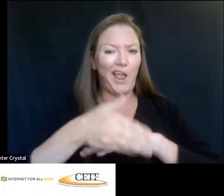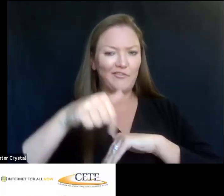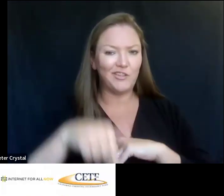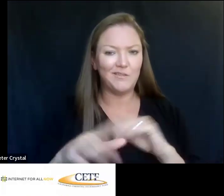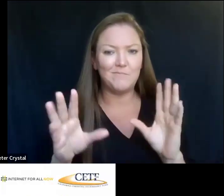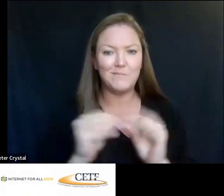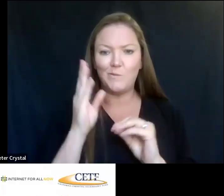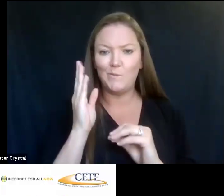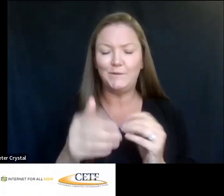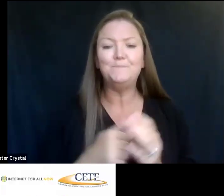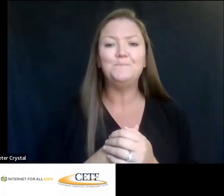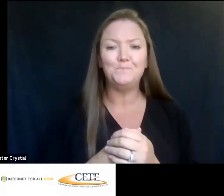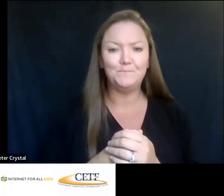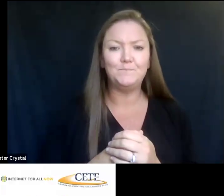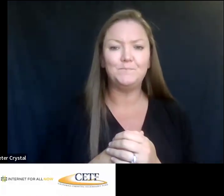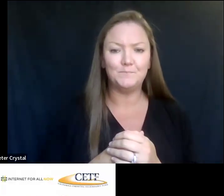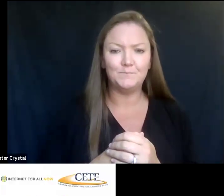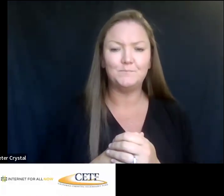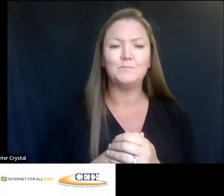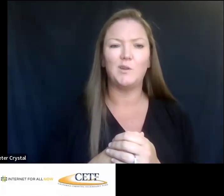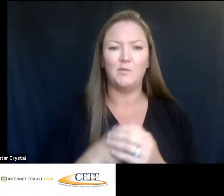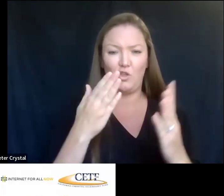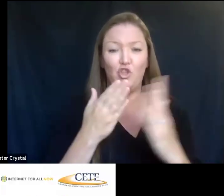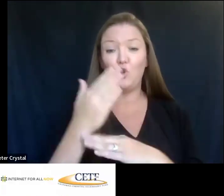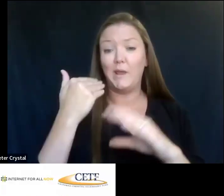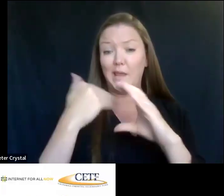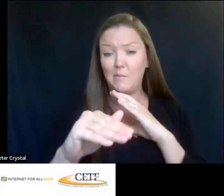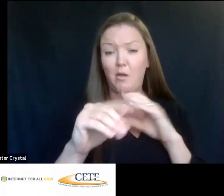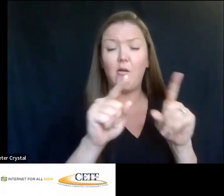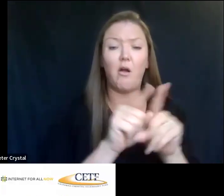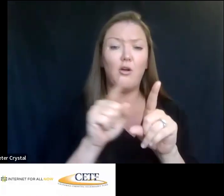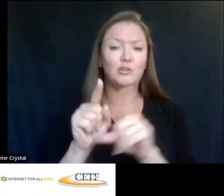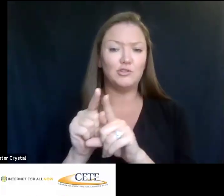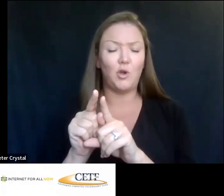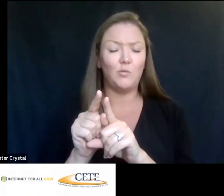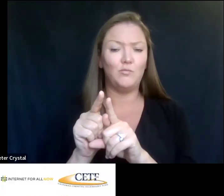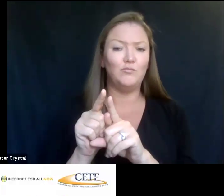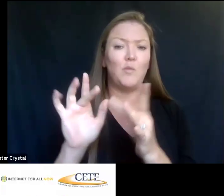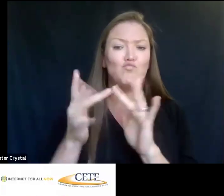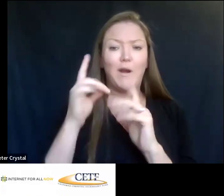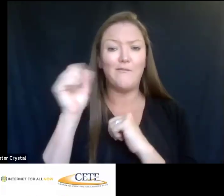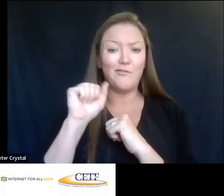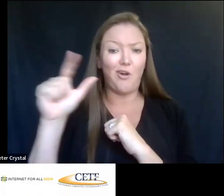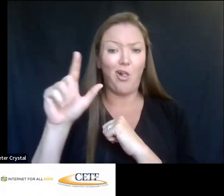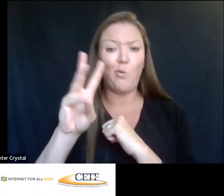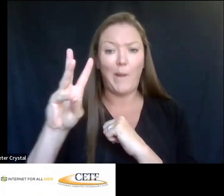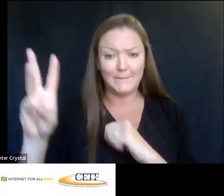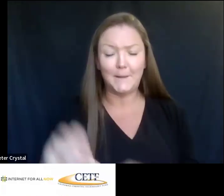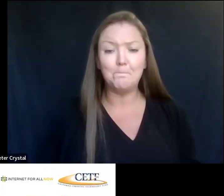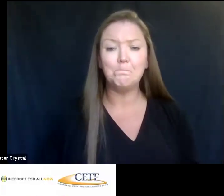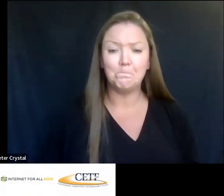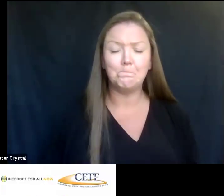and that will be coming out via email and also on our Broadband for All website.